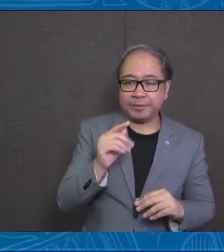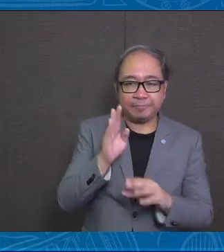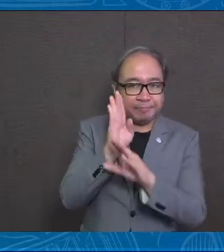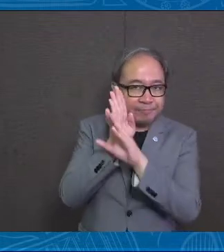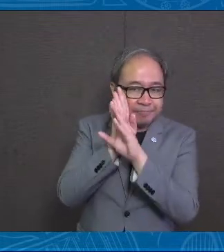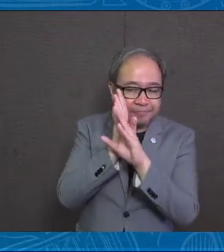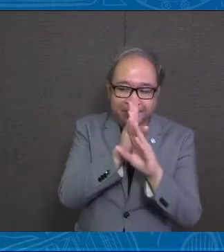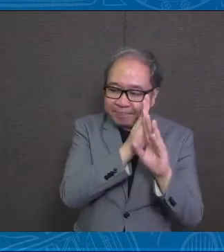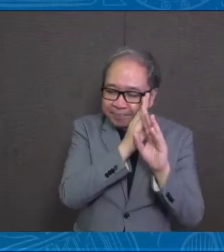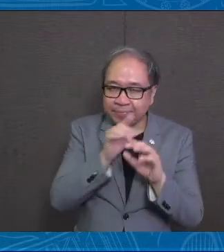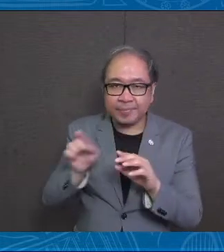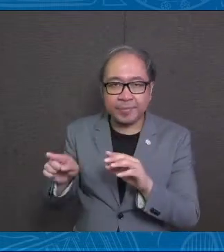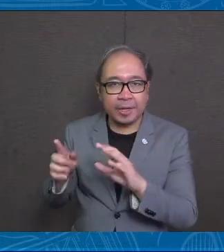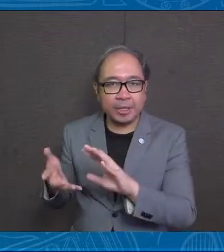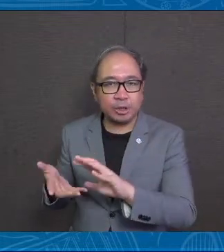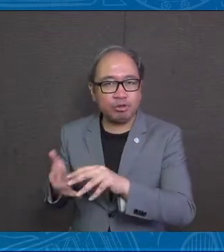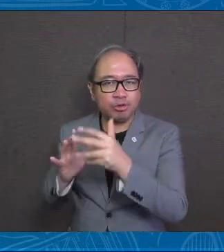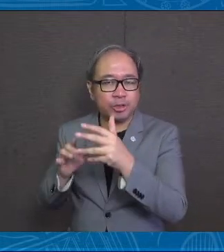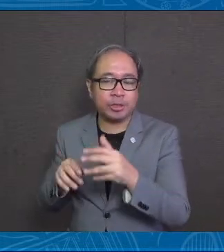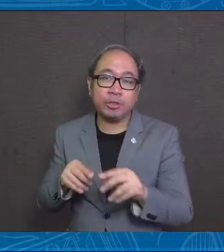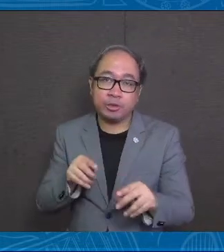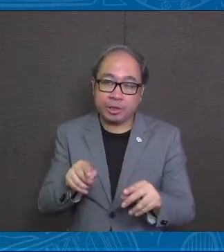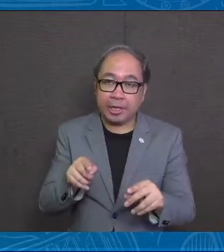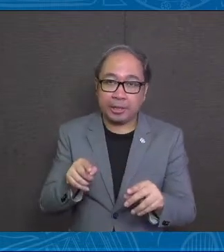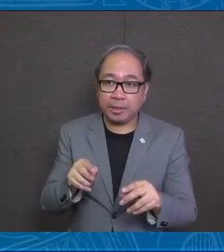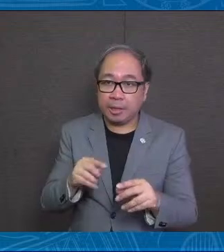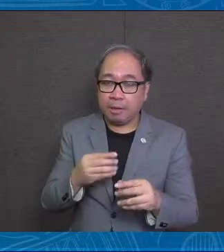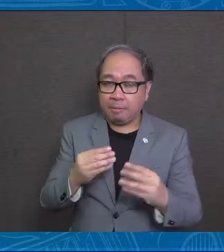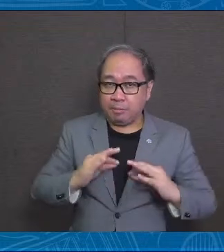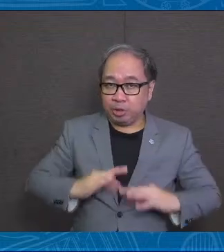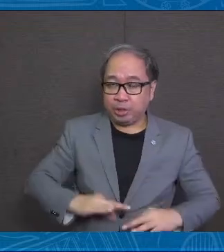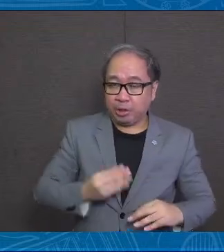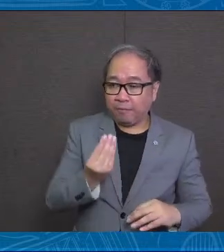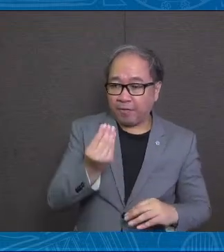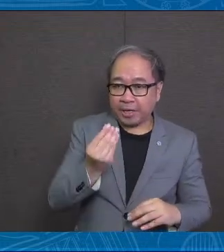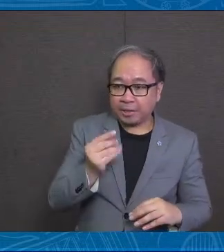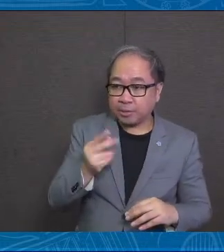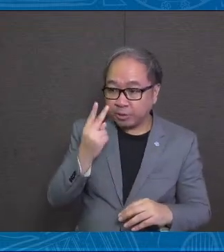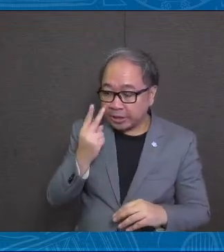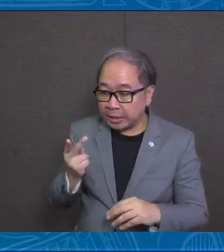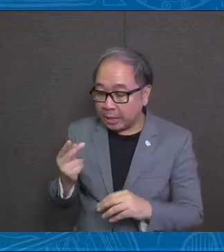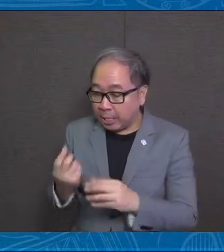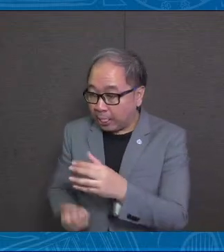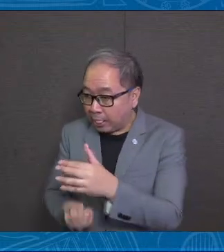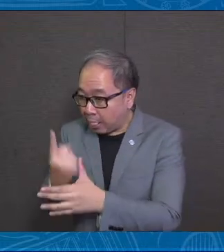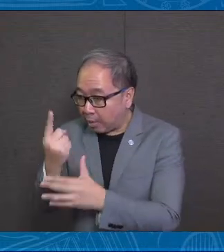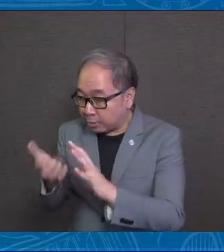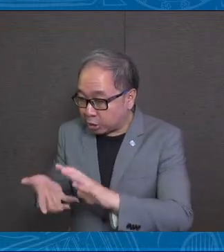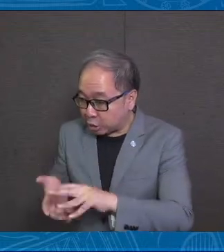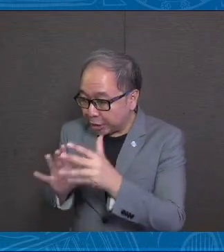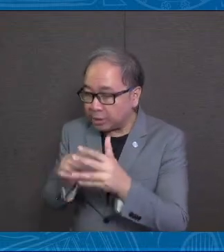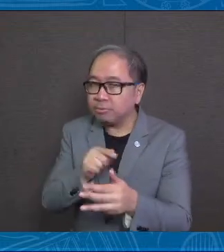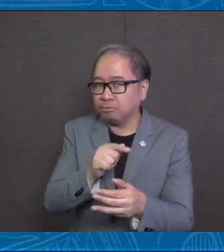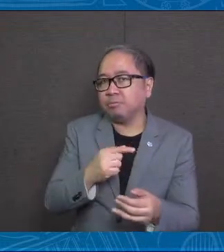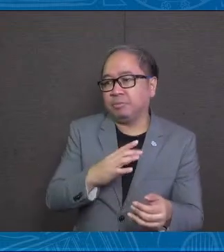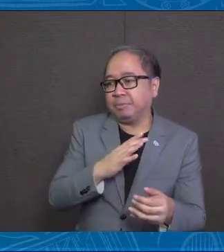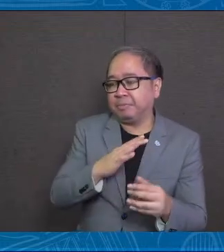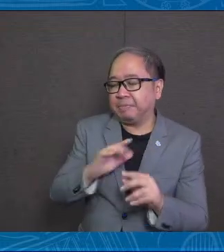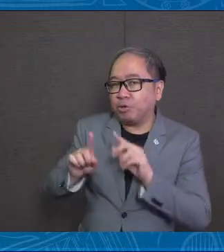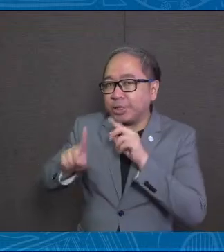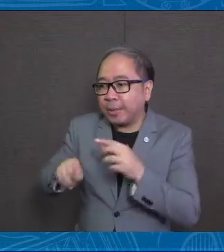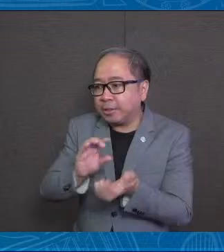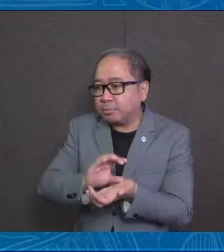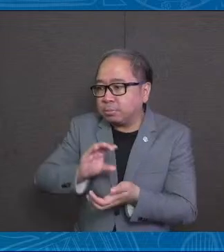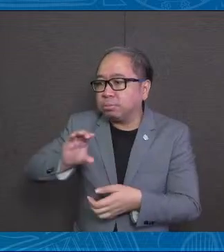Finance they need to respond after a disaster has happened. And of course, that's the mobilizing funds